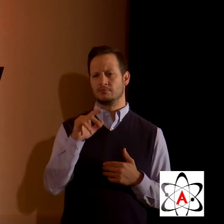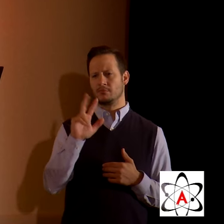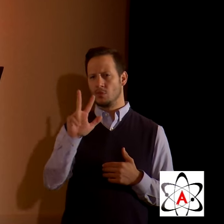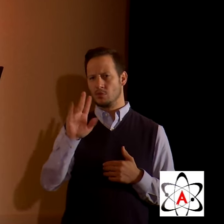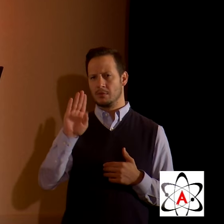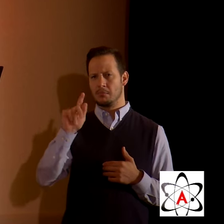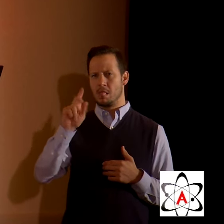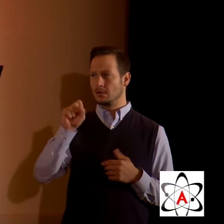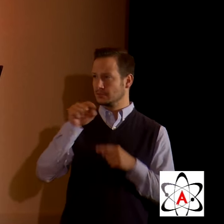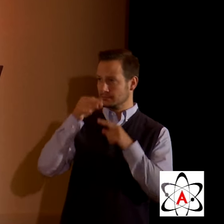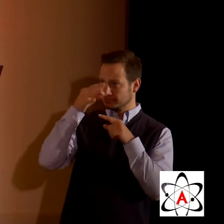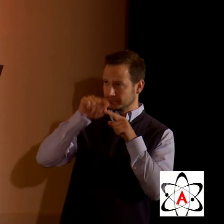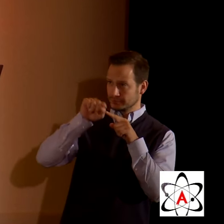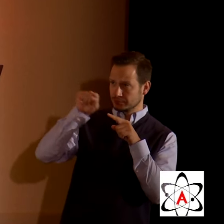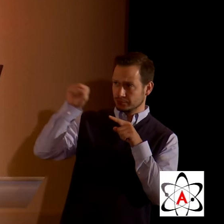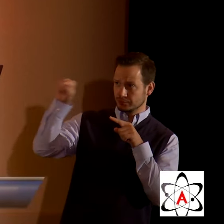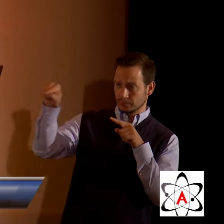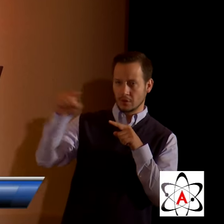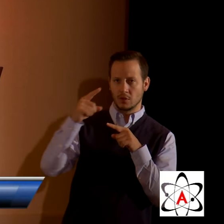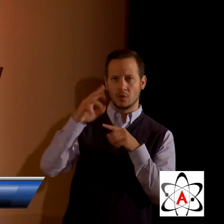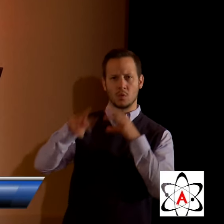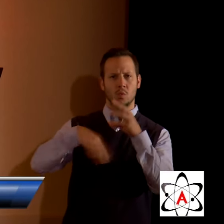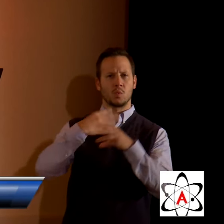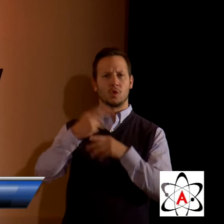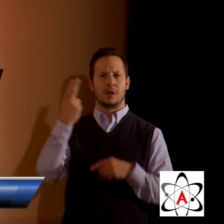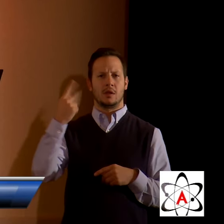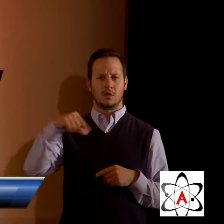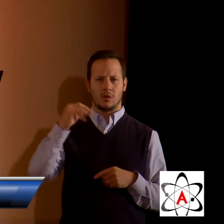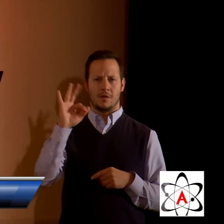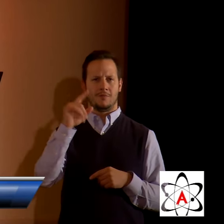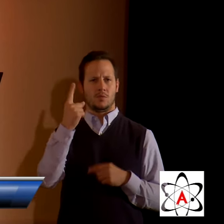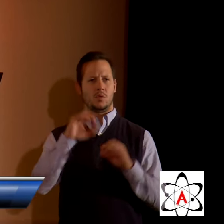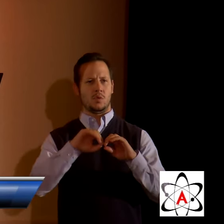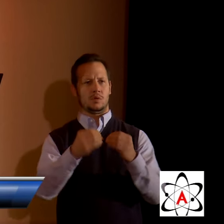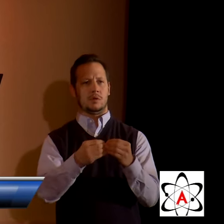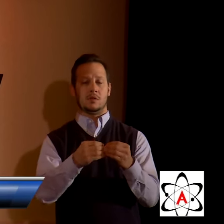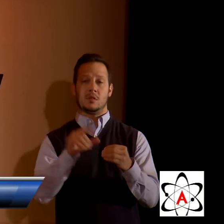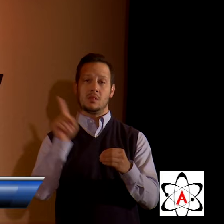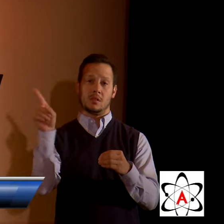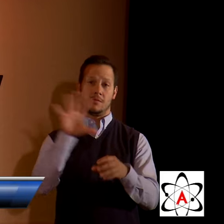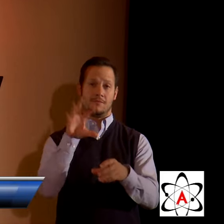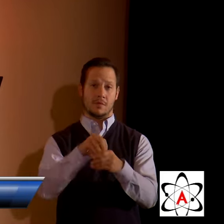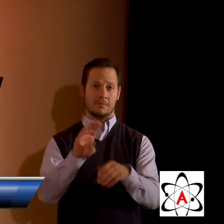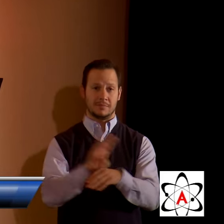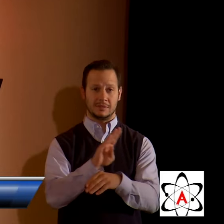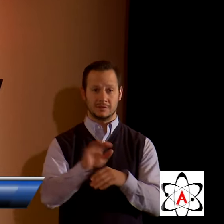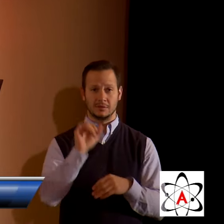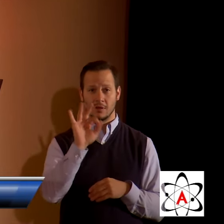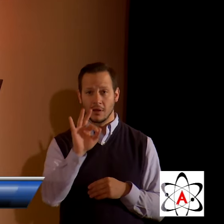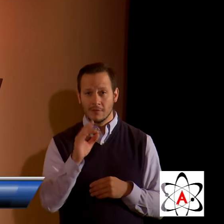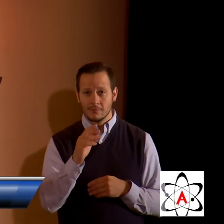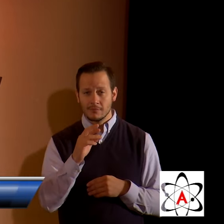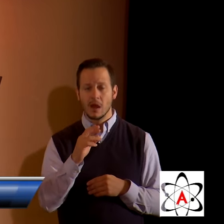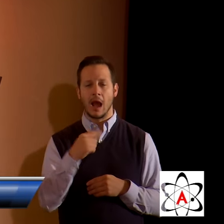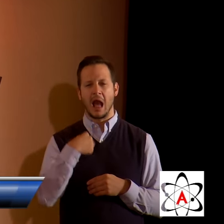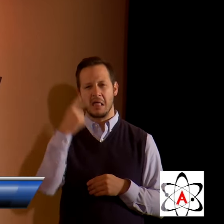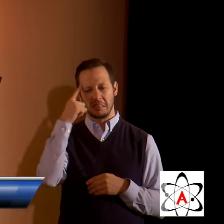world headquarters of a particular organization that's in the business of, I believe it's called